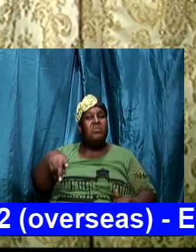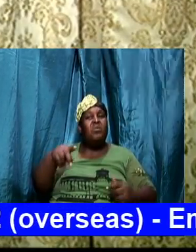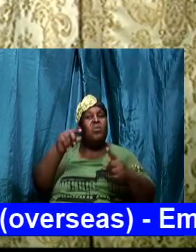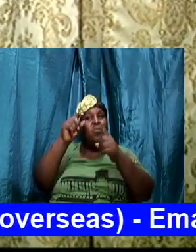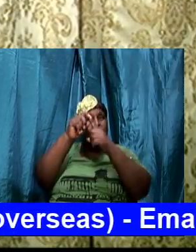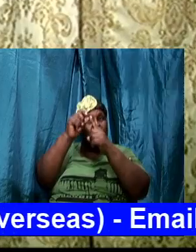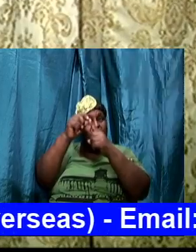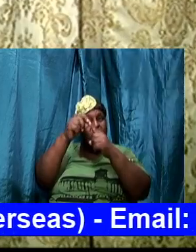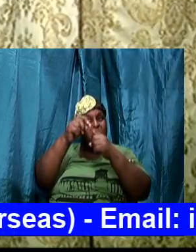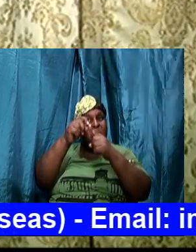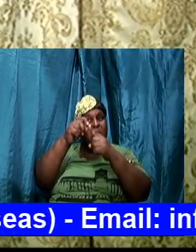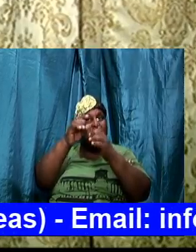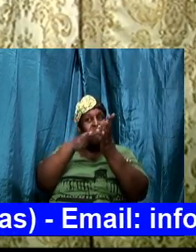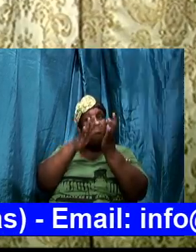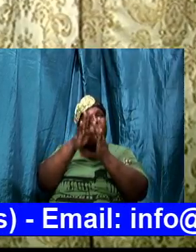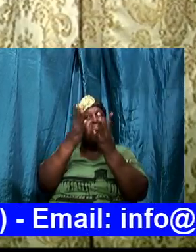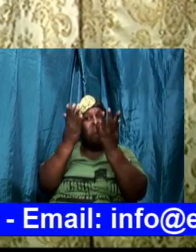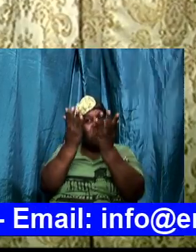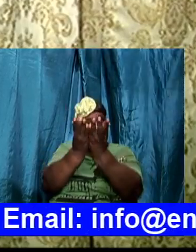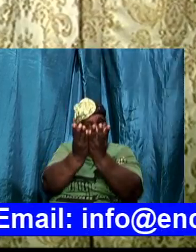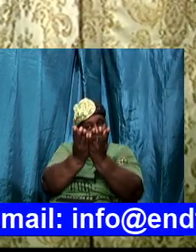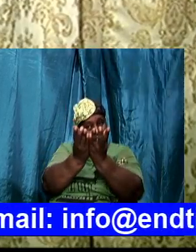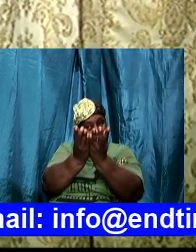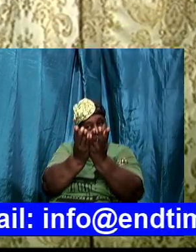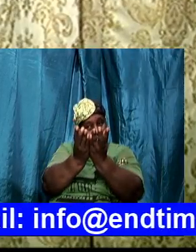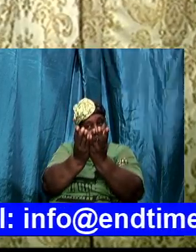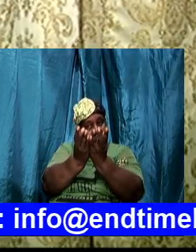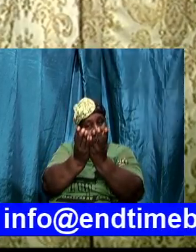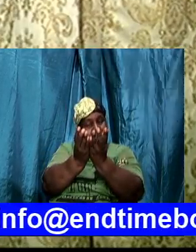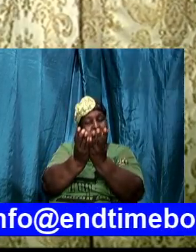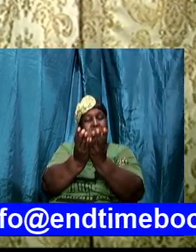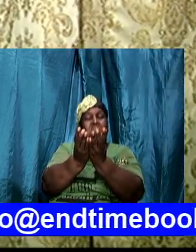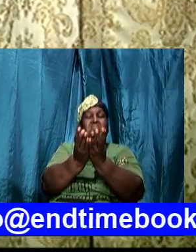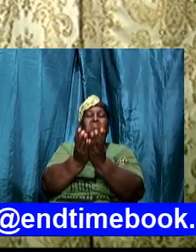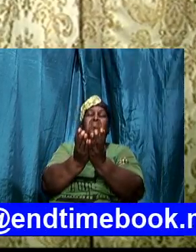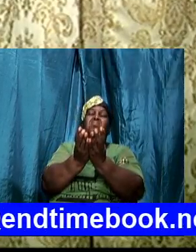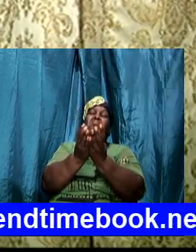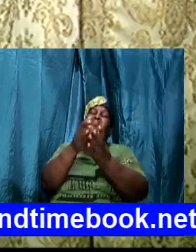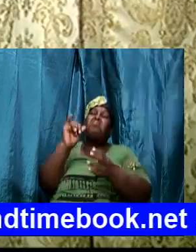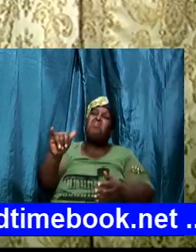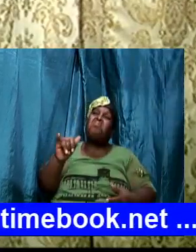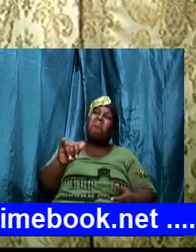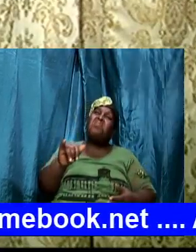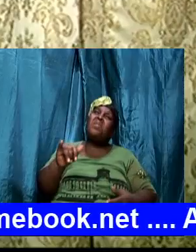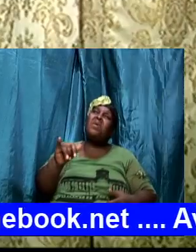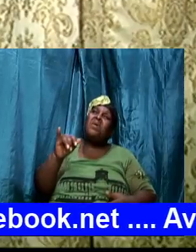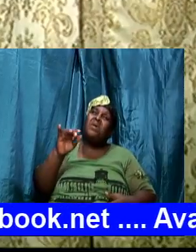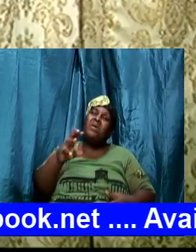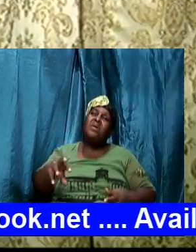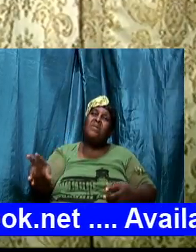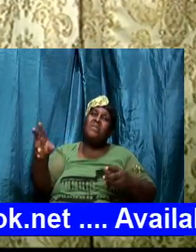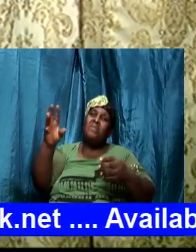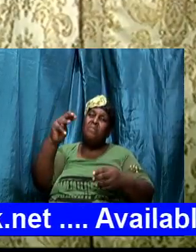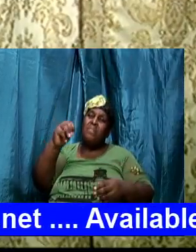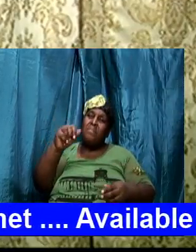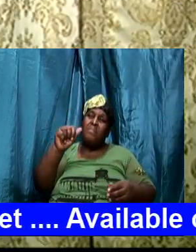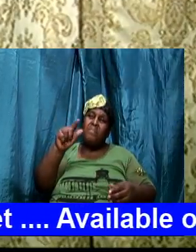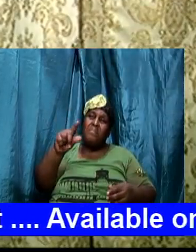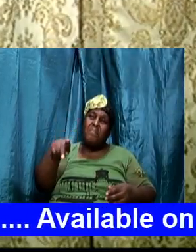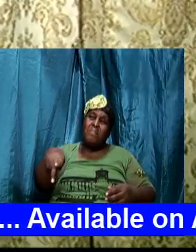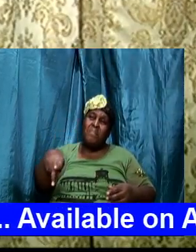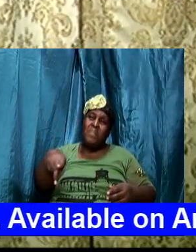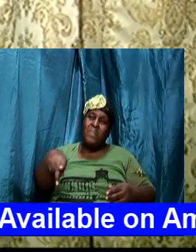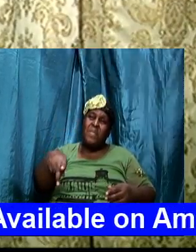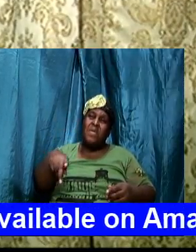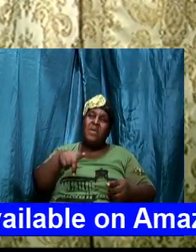the operational manual that will allow us to navigate the choppy